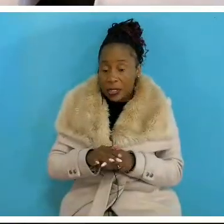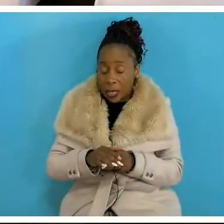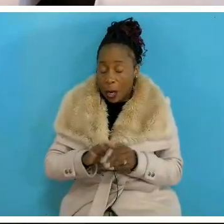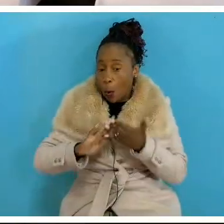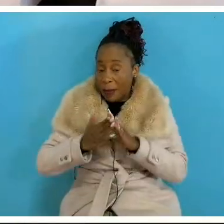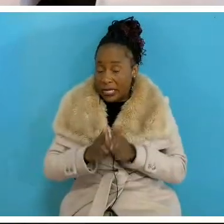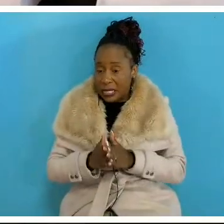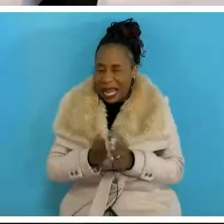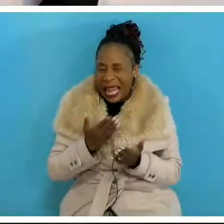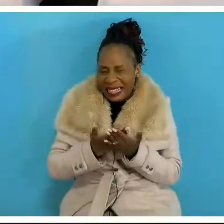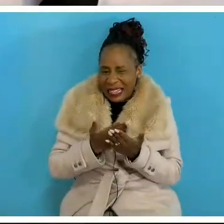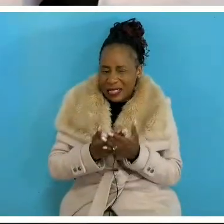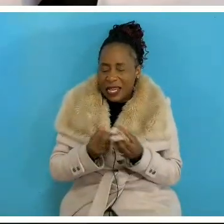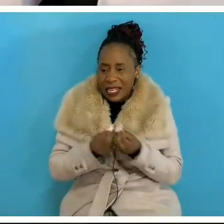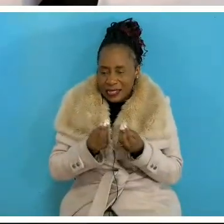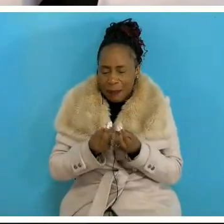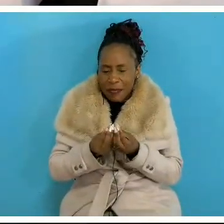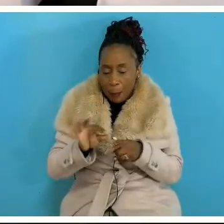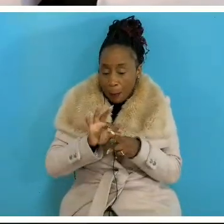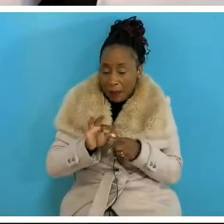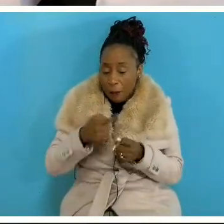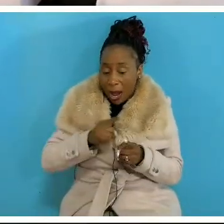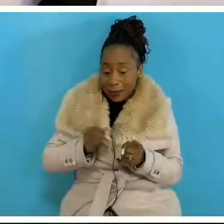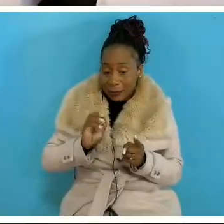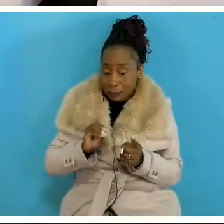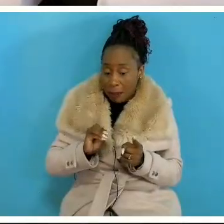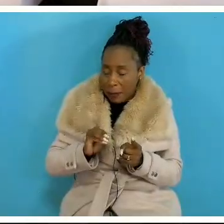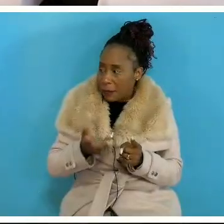at least there's something that is planned for us.